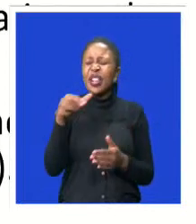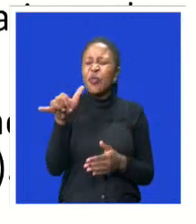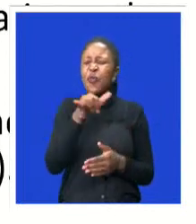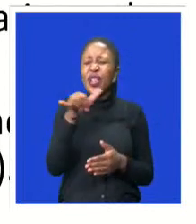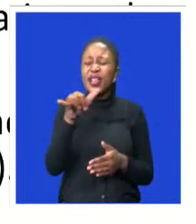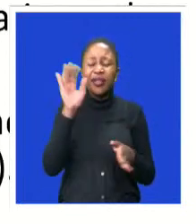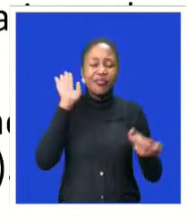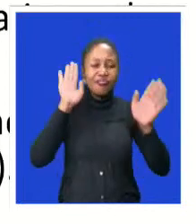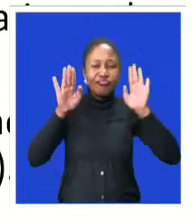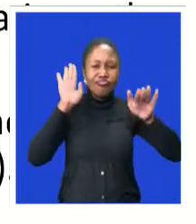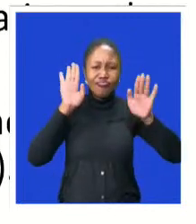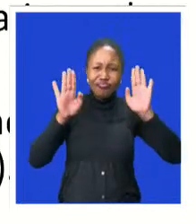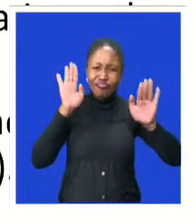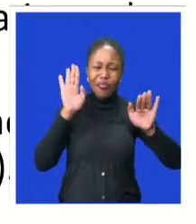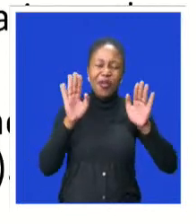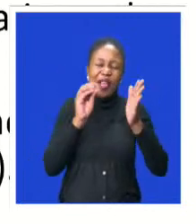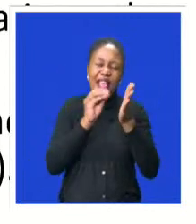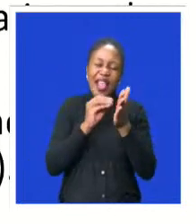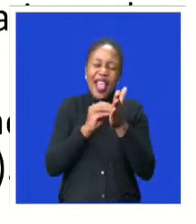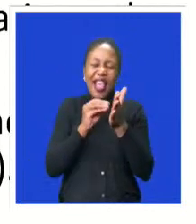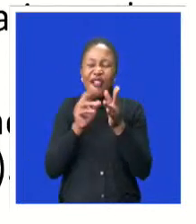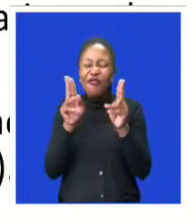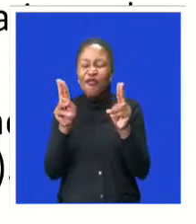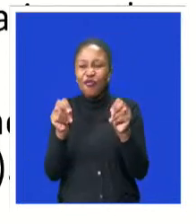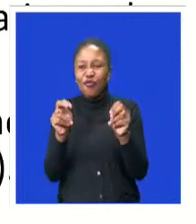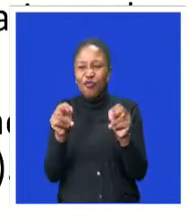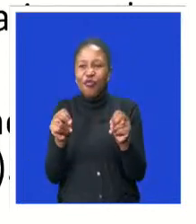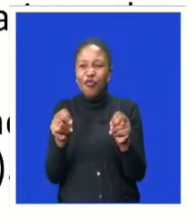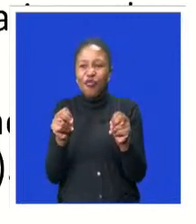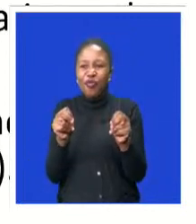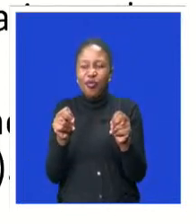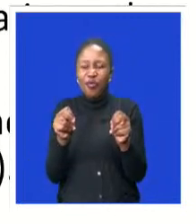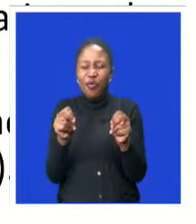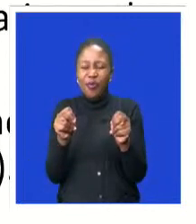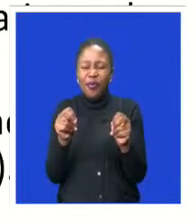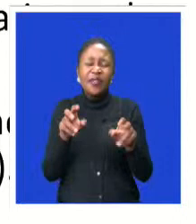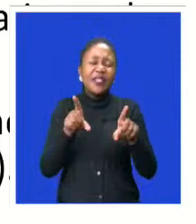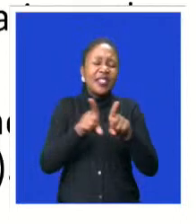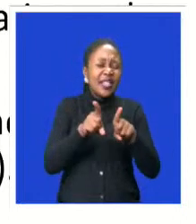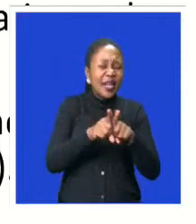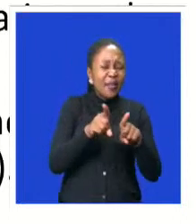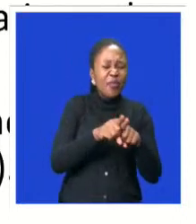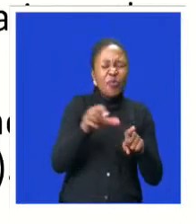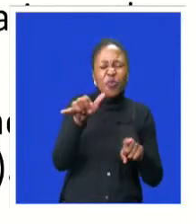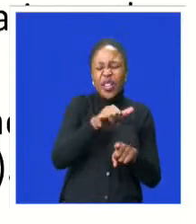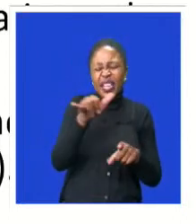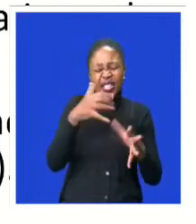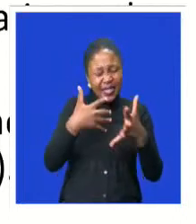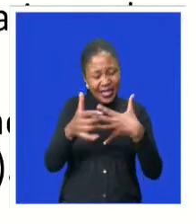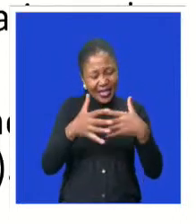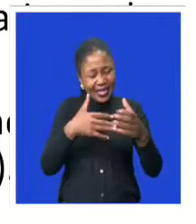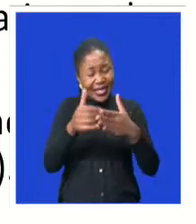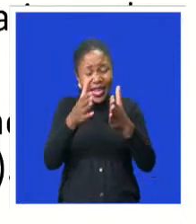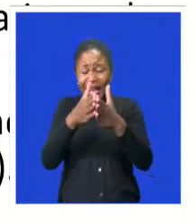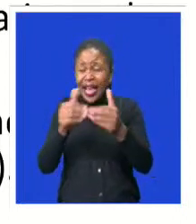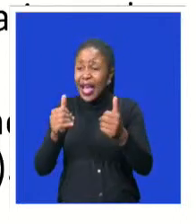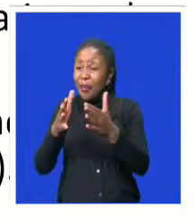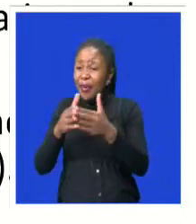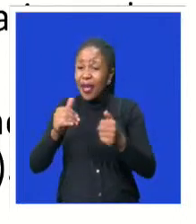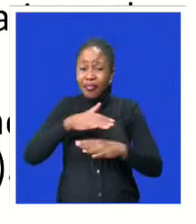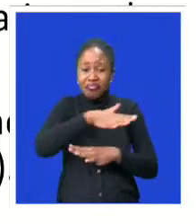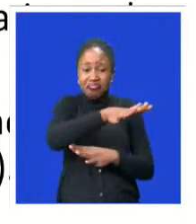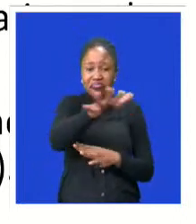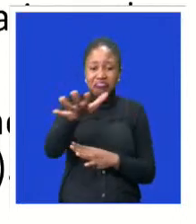or topical issues, which is ideal for writing argumentative and discursive compositions. And